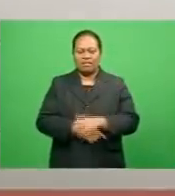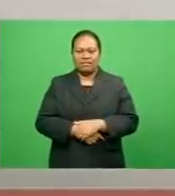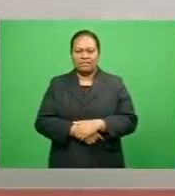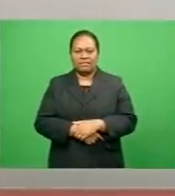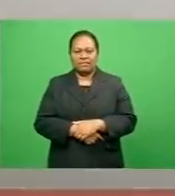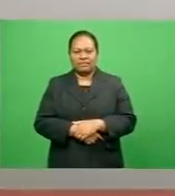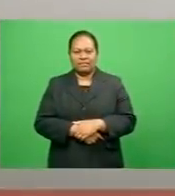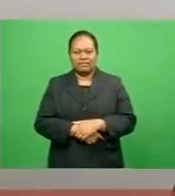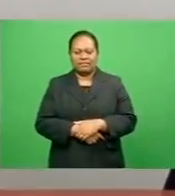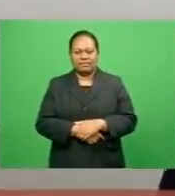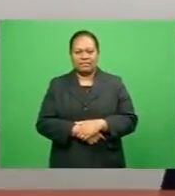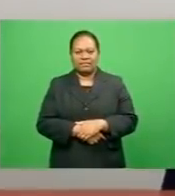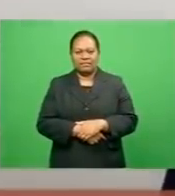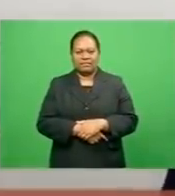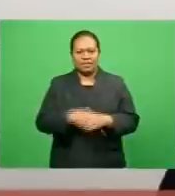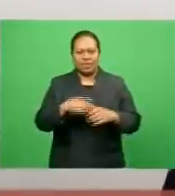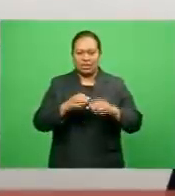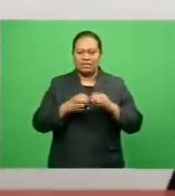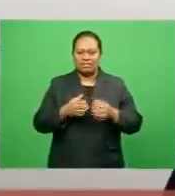tight and close game.